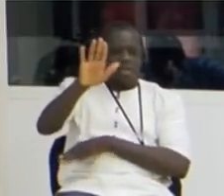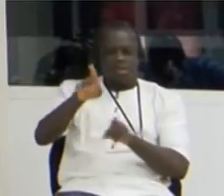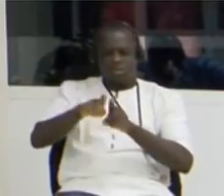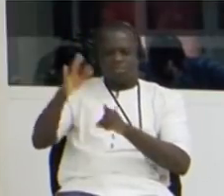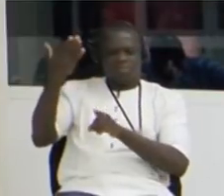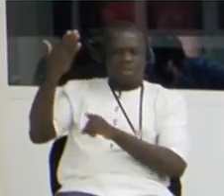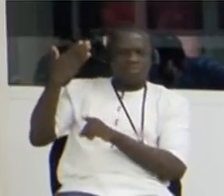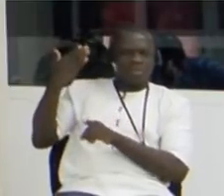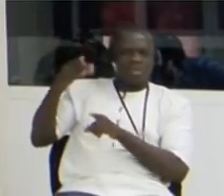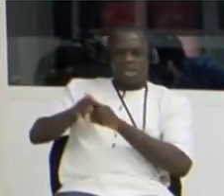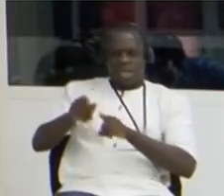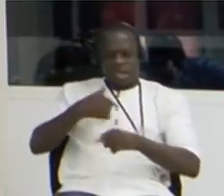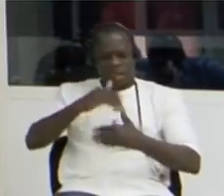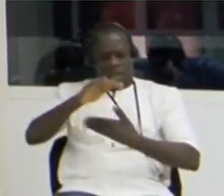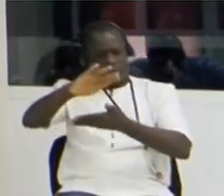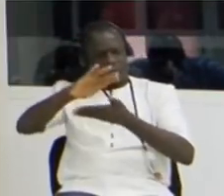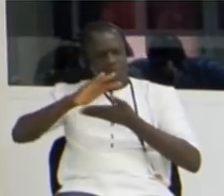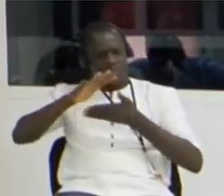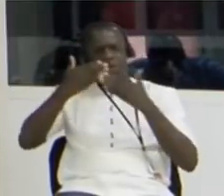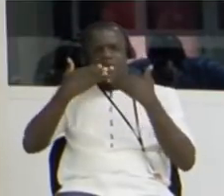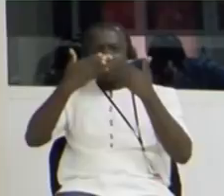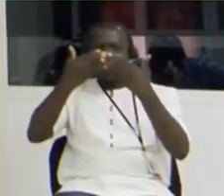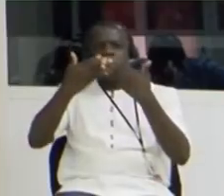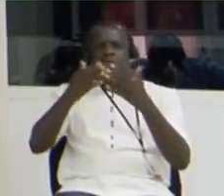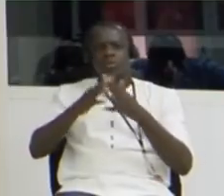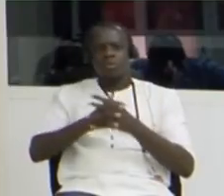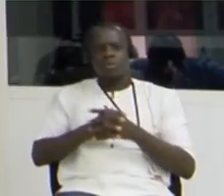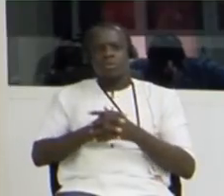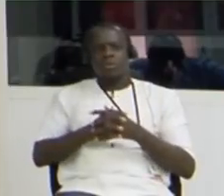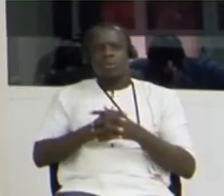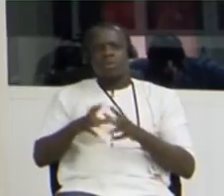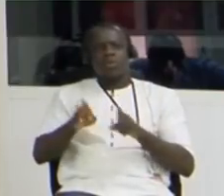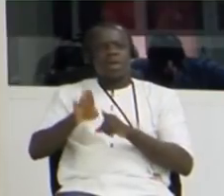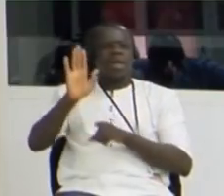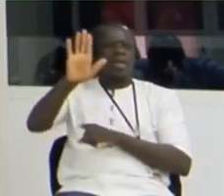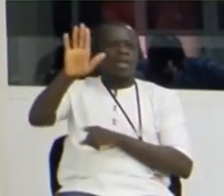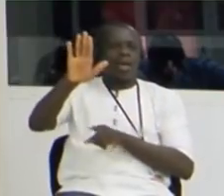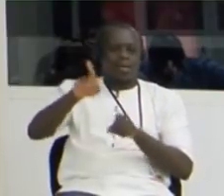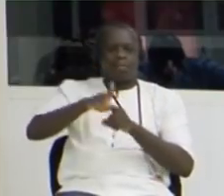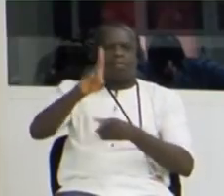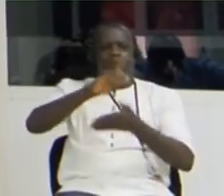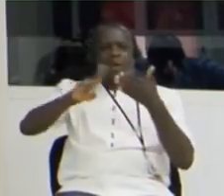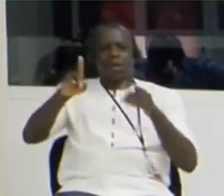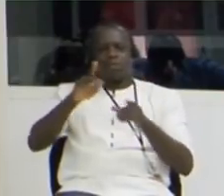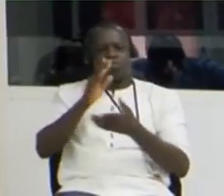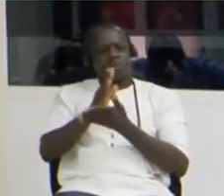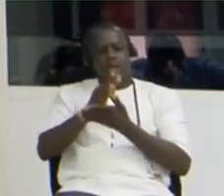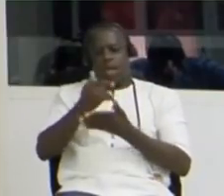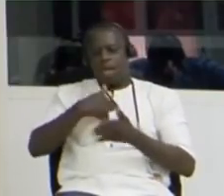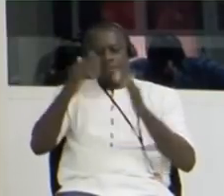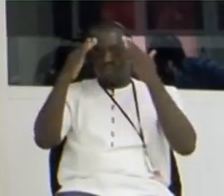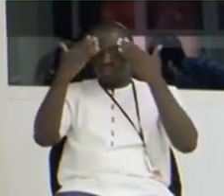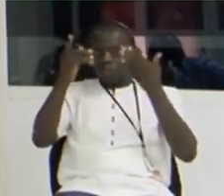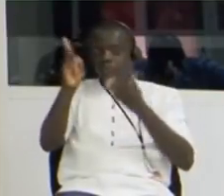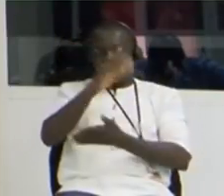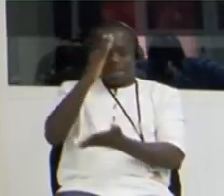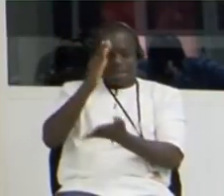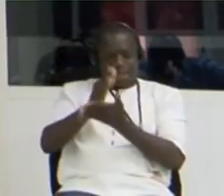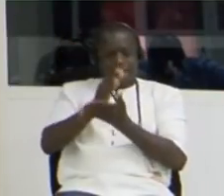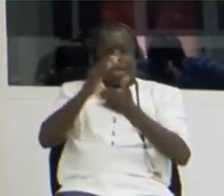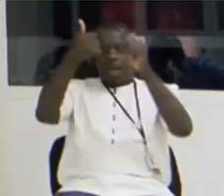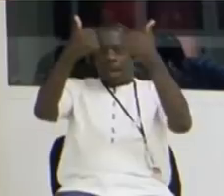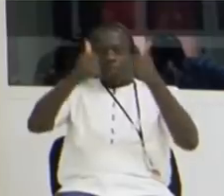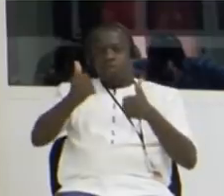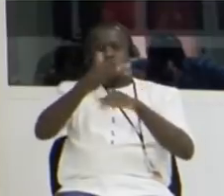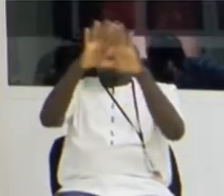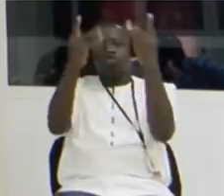I received information. Yeah, it was at a later stage, because at that particular time I didn't know what exactly had happened. Something